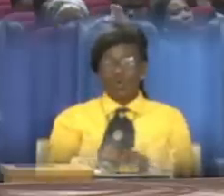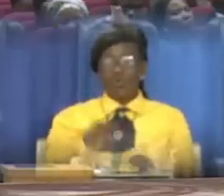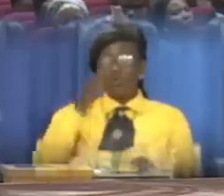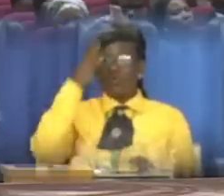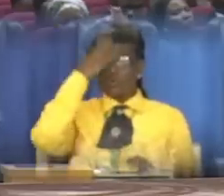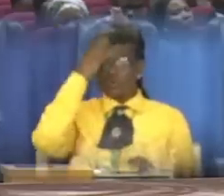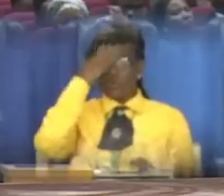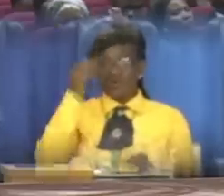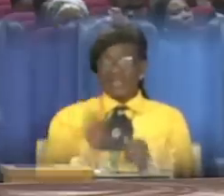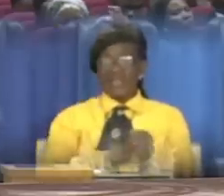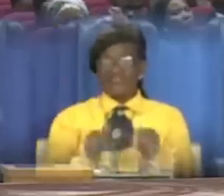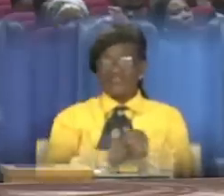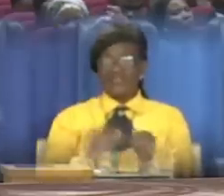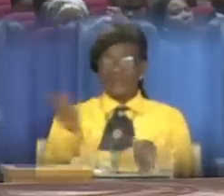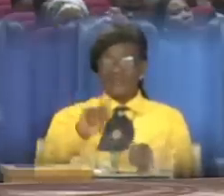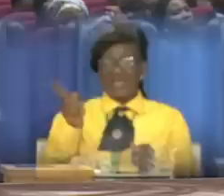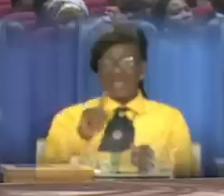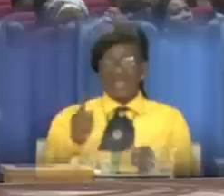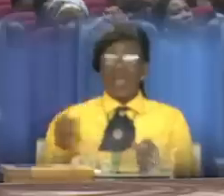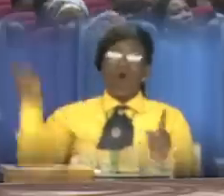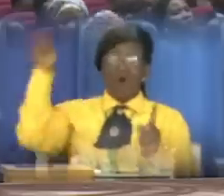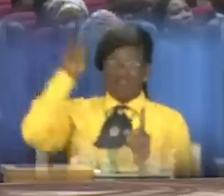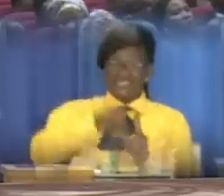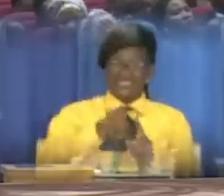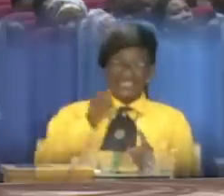Until he arrives, the party has not started.